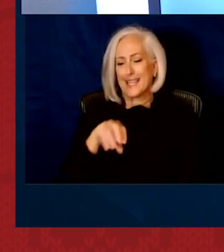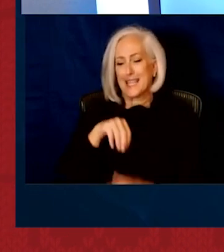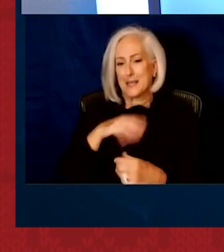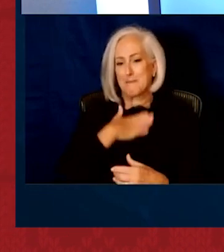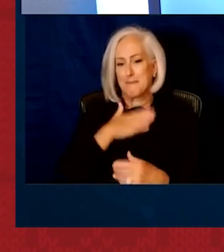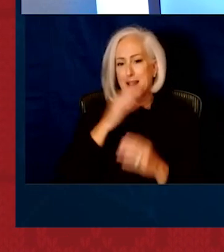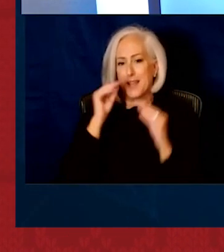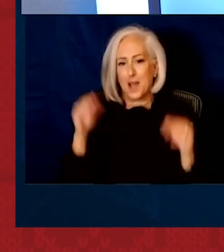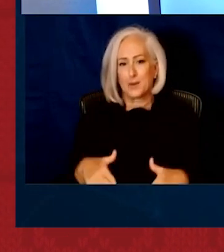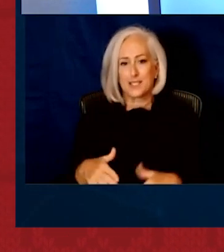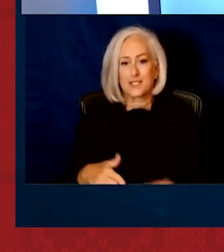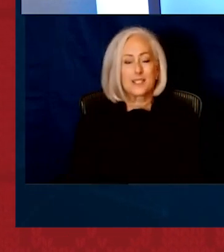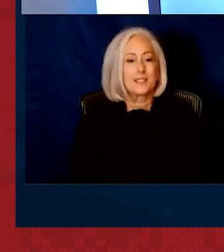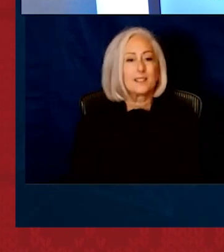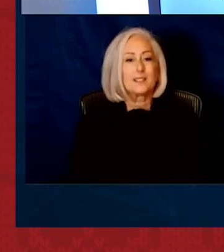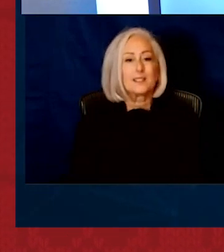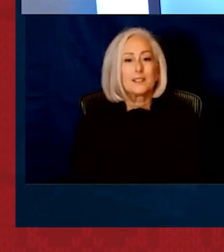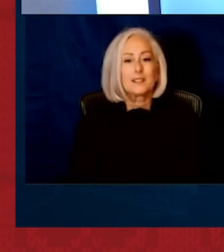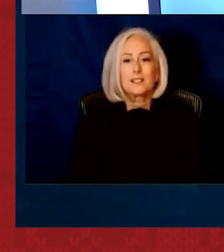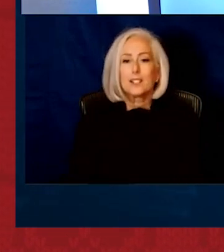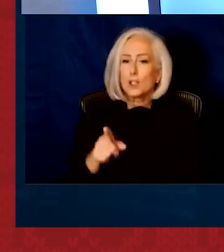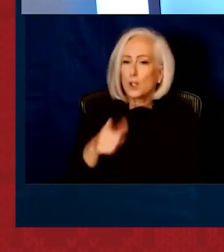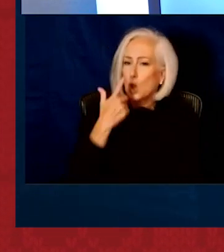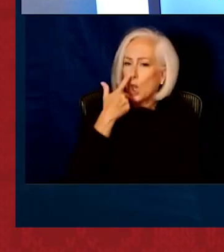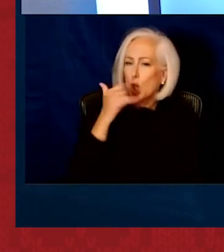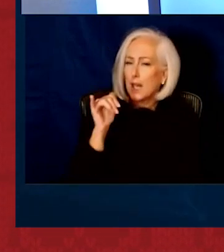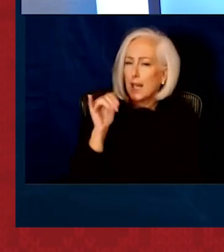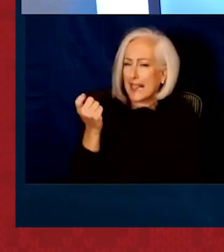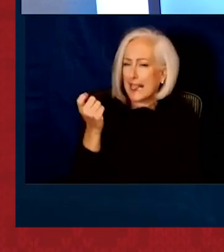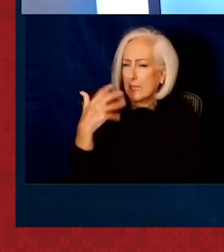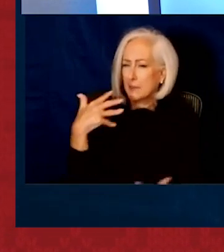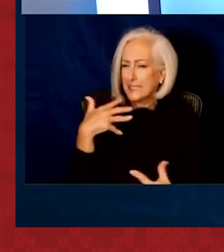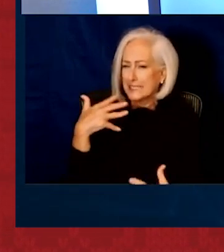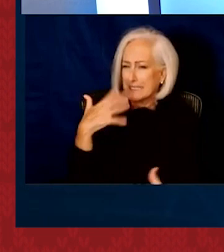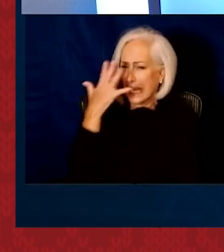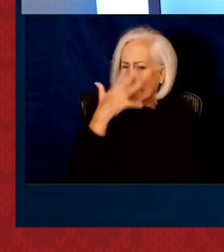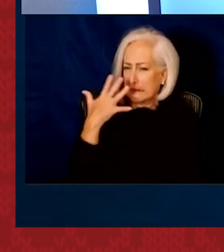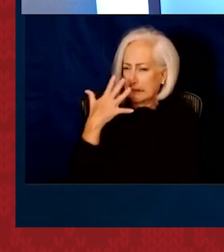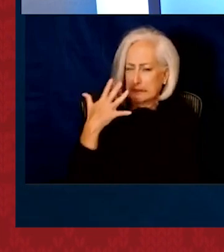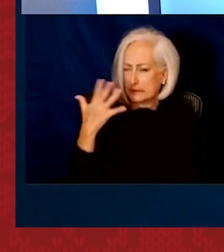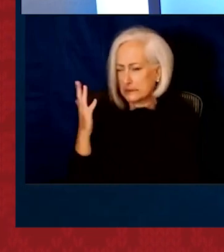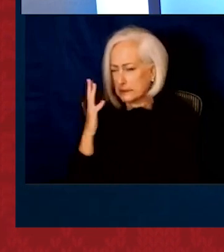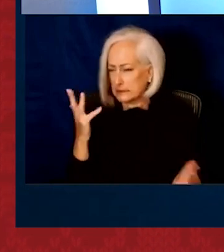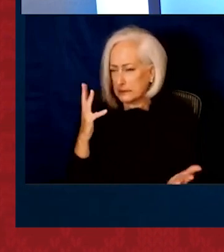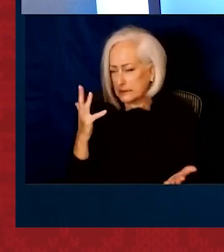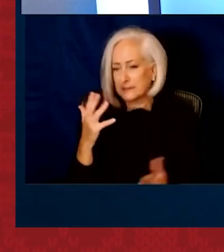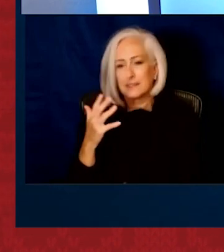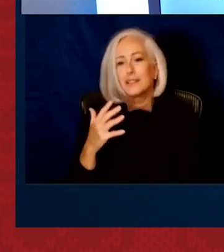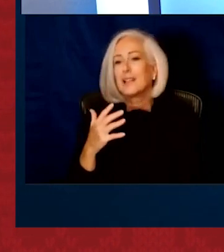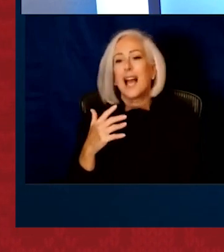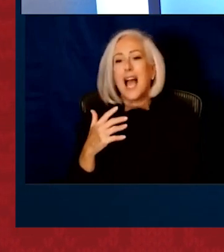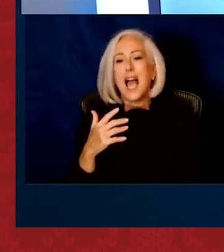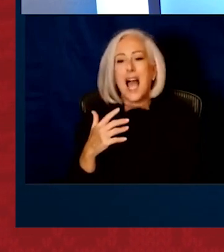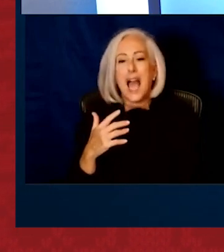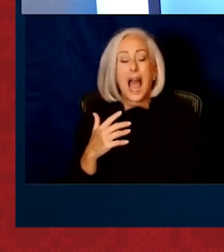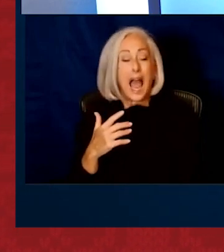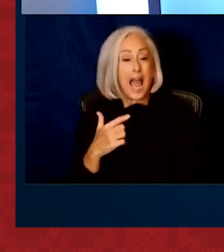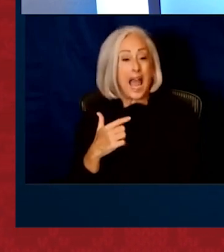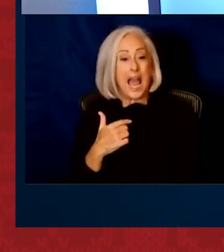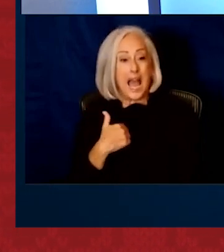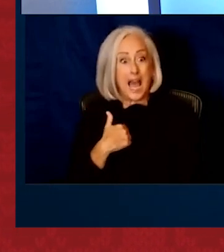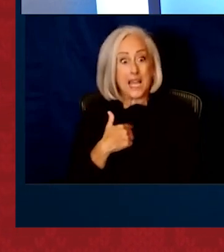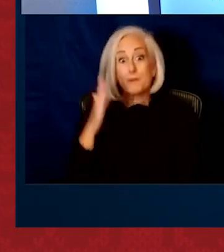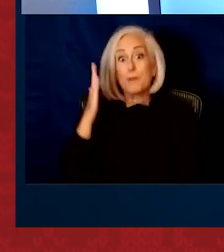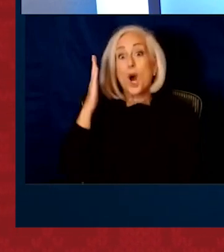terrified. Oh, yeah. I said you still look just slightly think so? terrified or uncomfortable, Well, just to say. I'm alert.